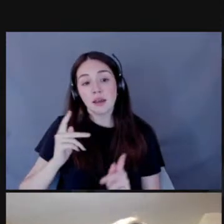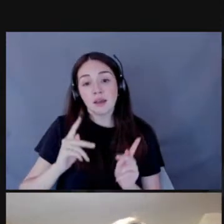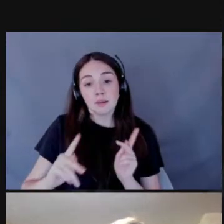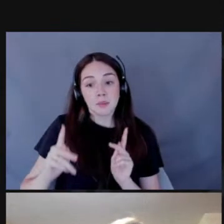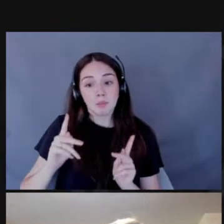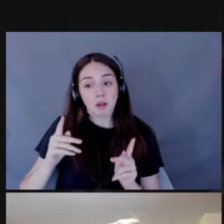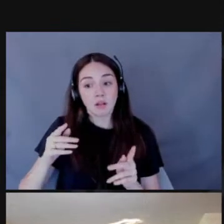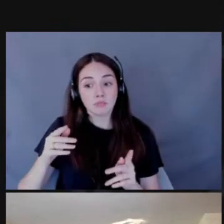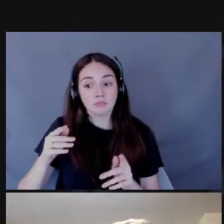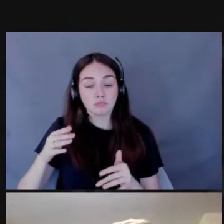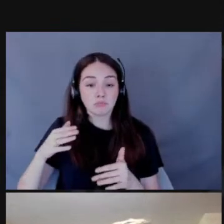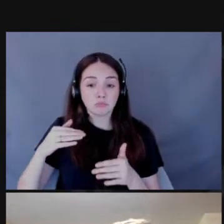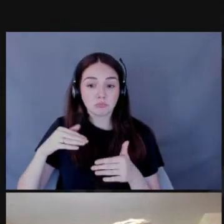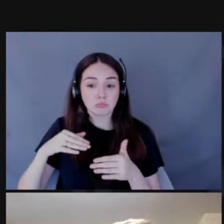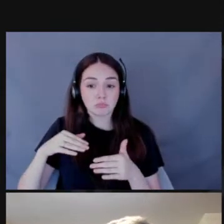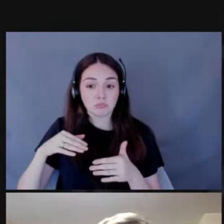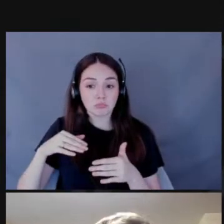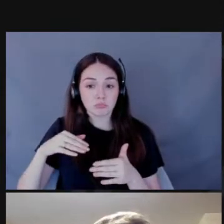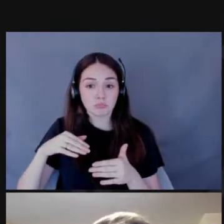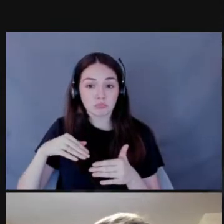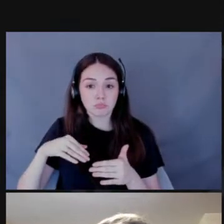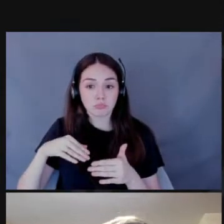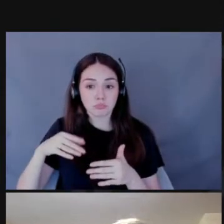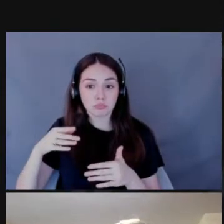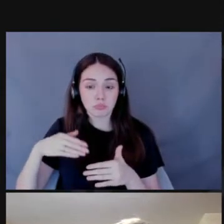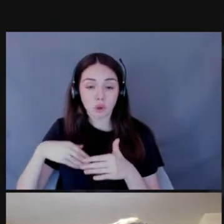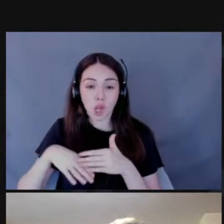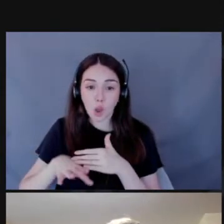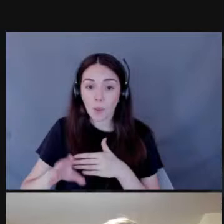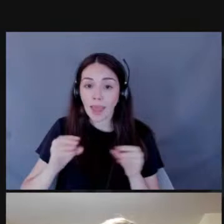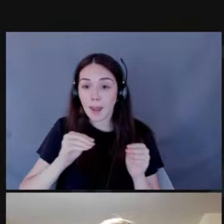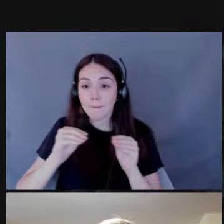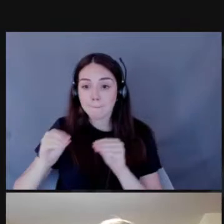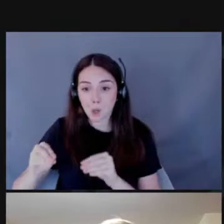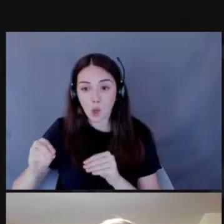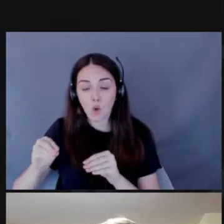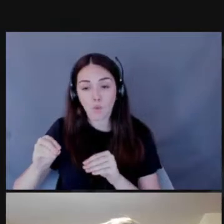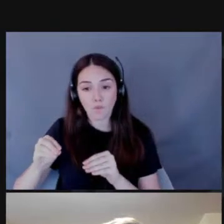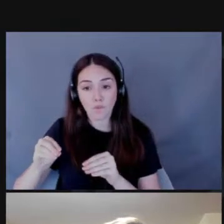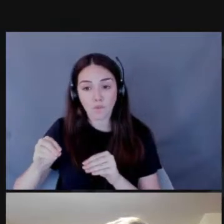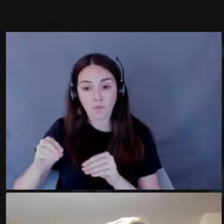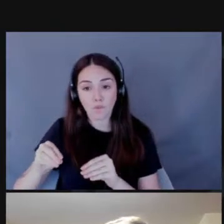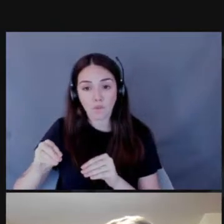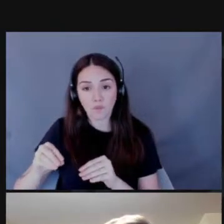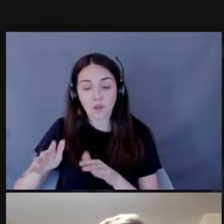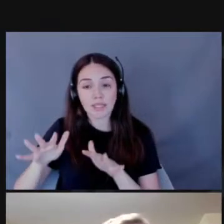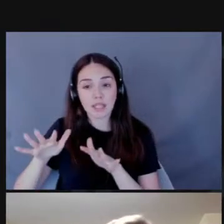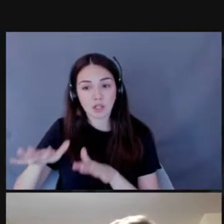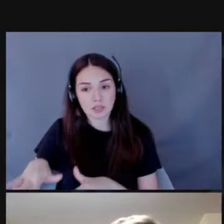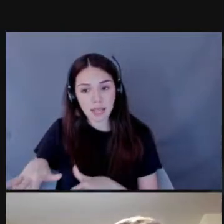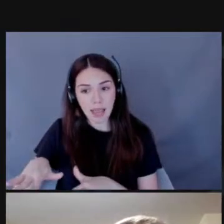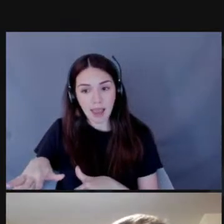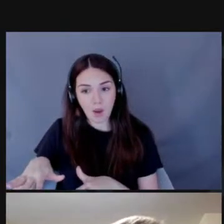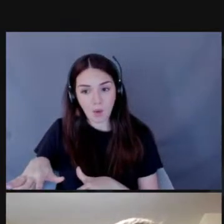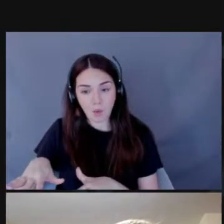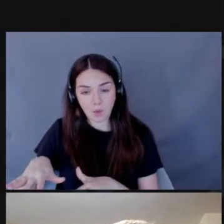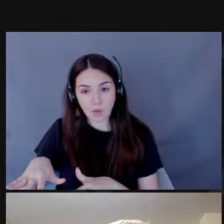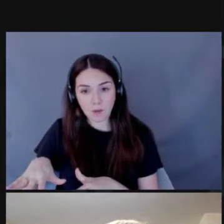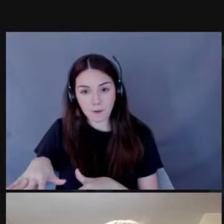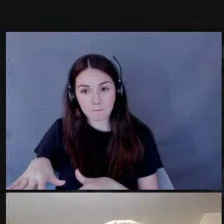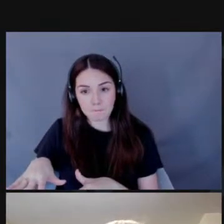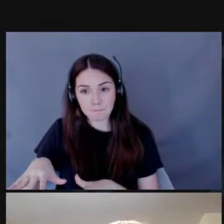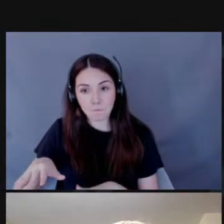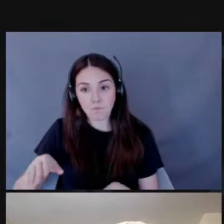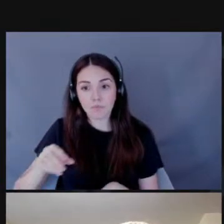place and settled down there rather than having had deep roots in the area.